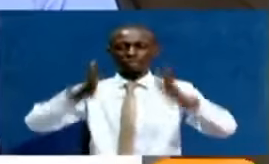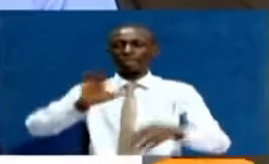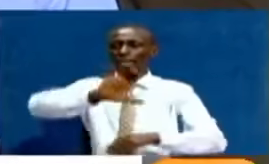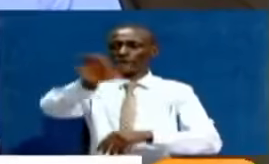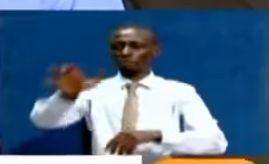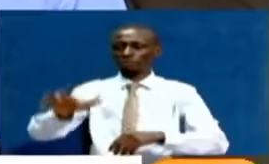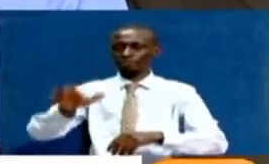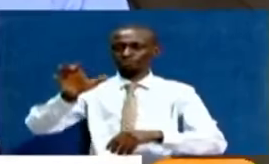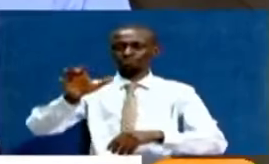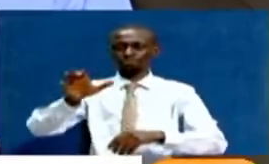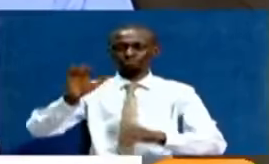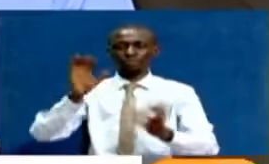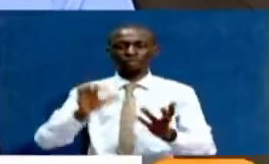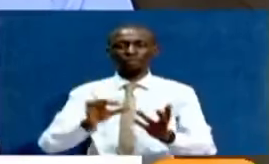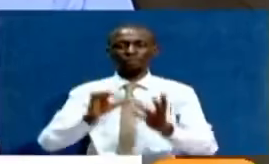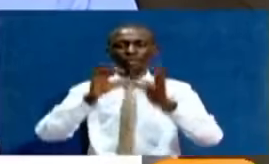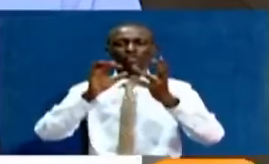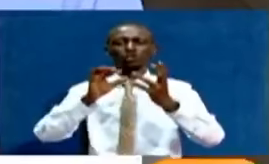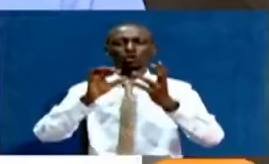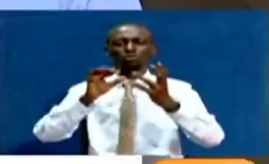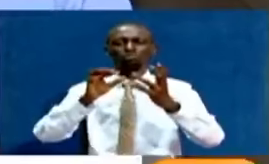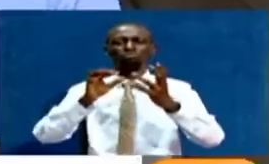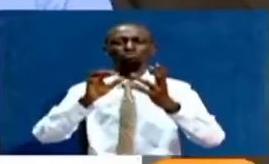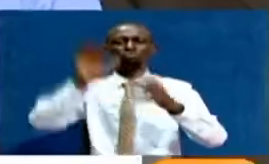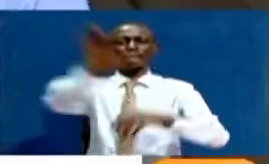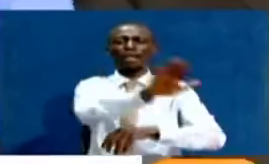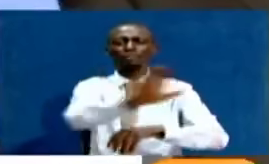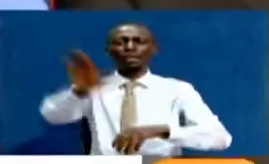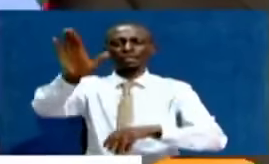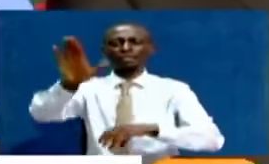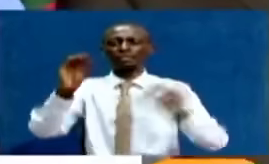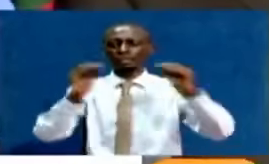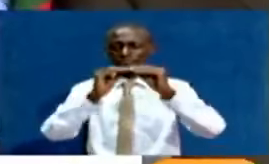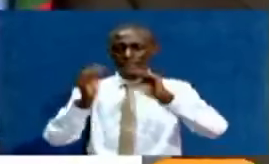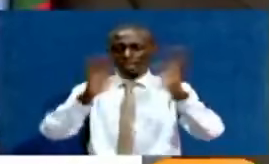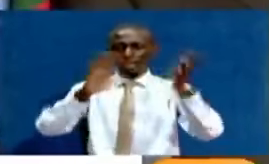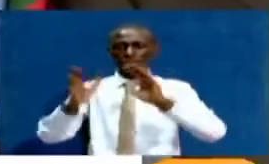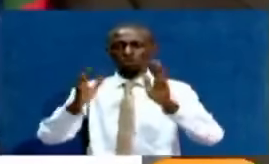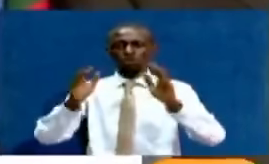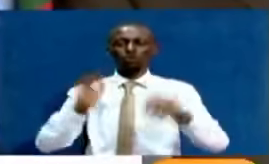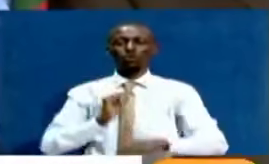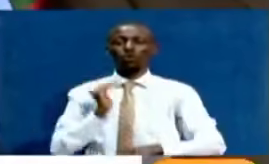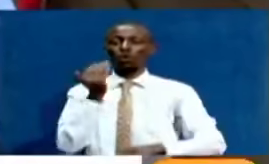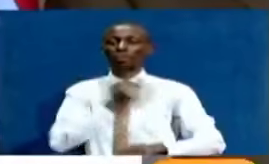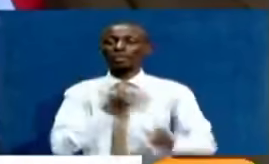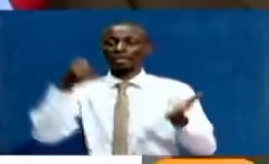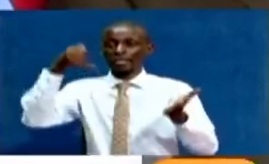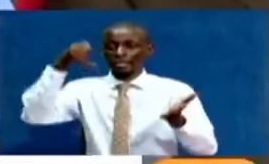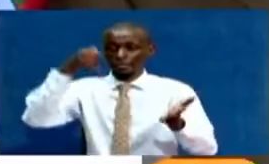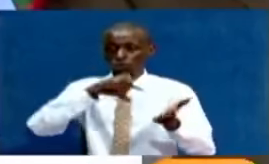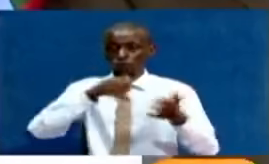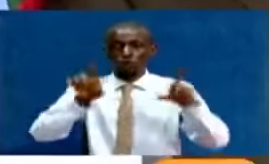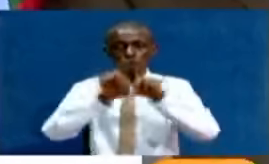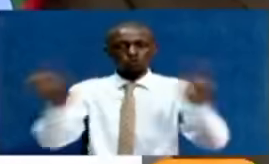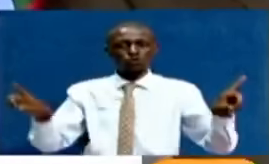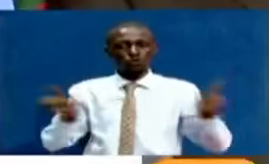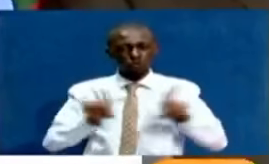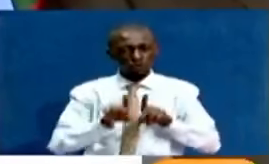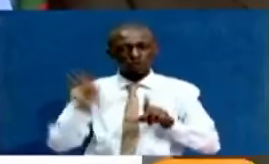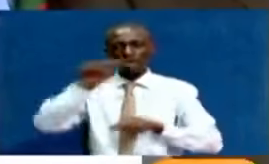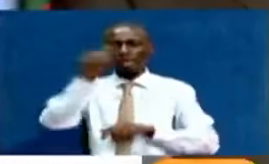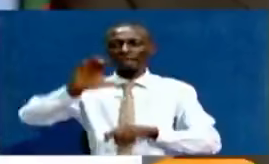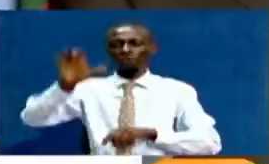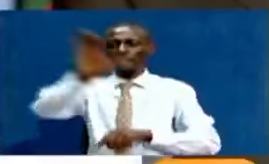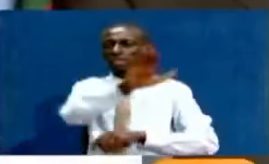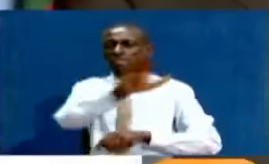the ordinary sessions of the August House, including those of their committees, and the ordinary sessions of the